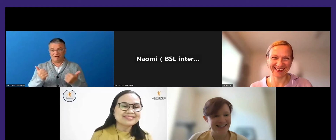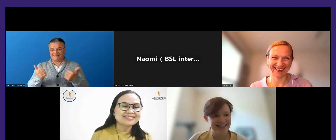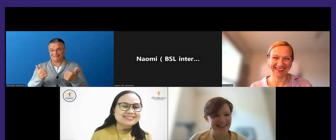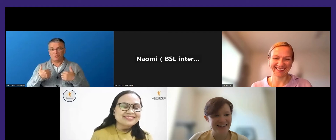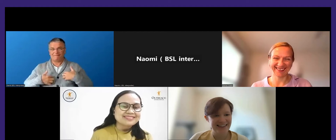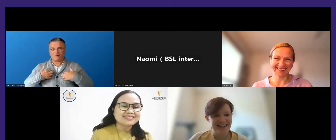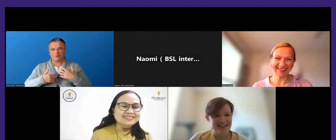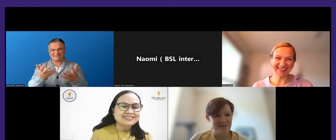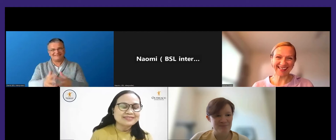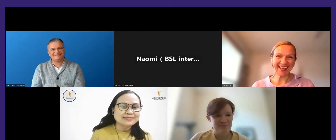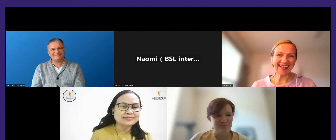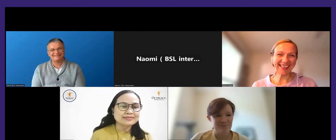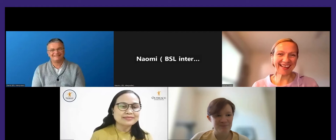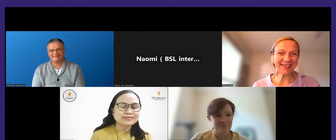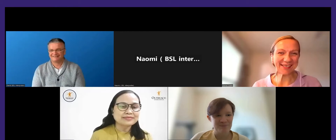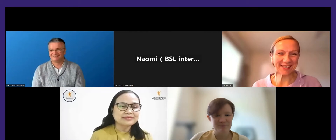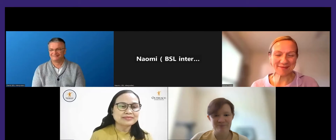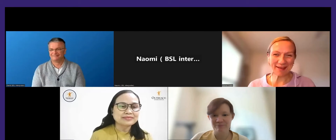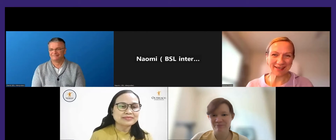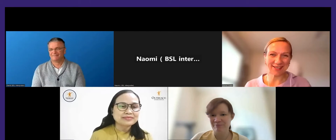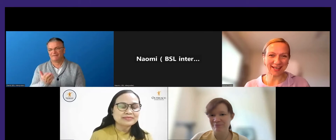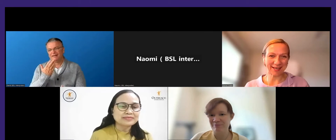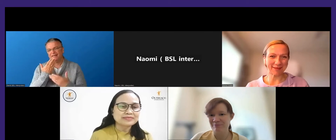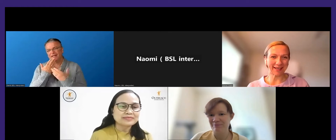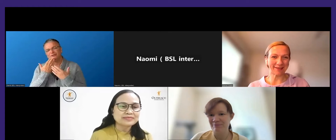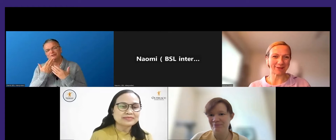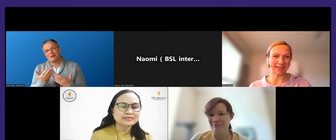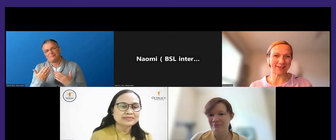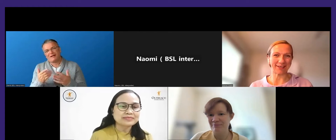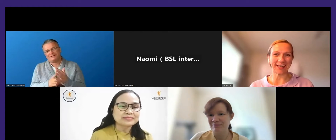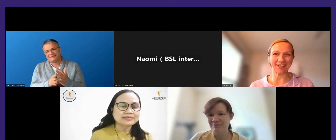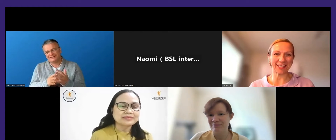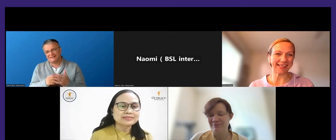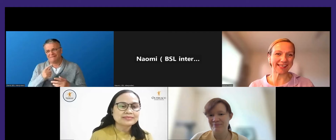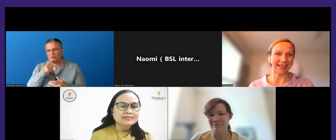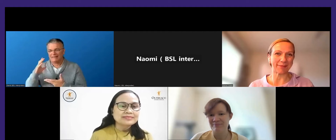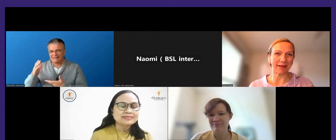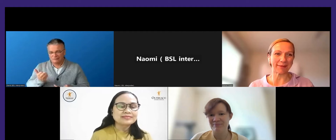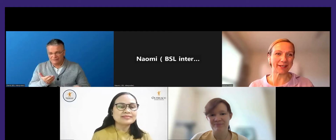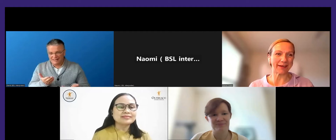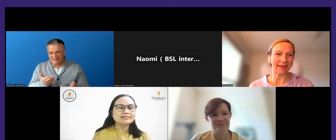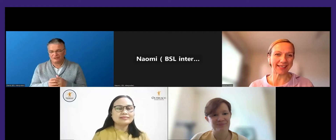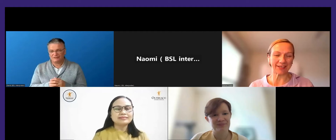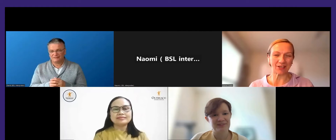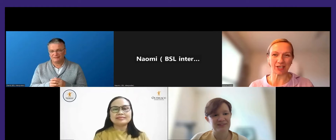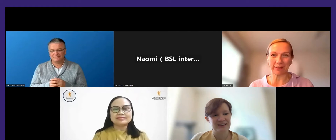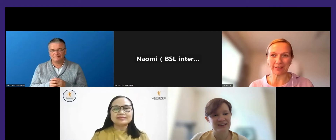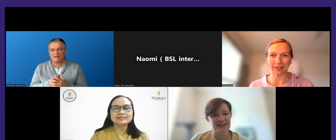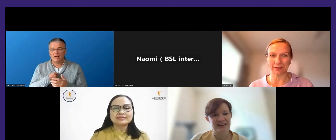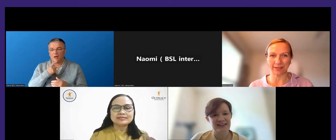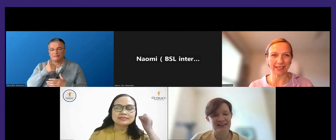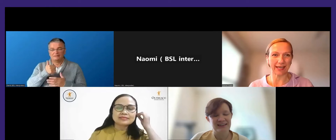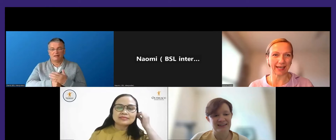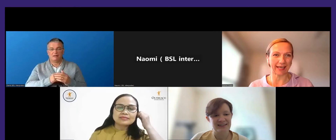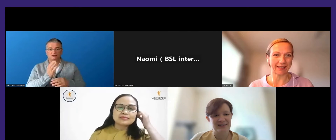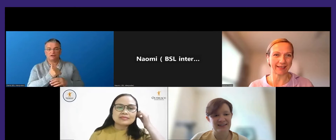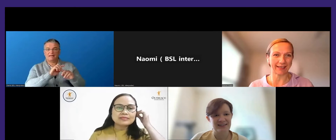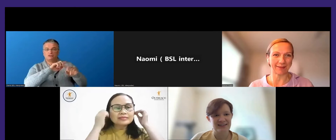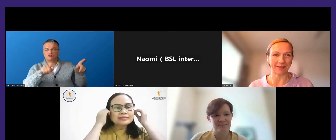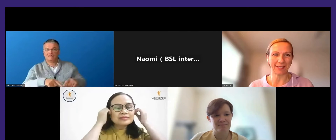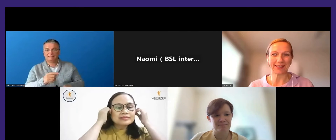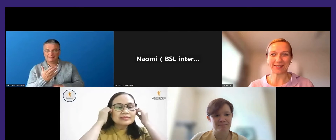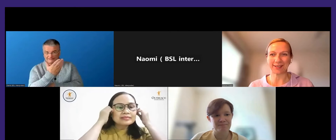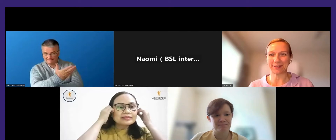this. Great. Thank you so much, Kina, for the introductions. I'm going to go ahead and share my screen,